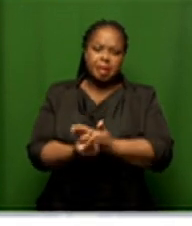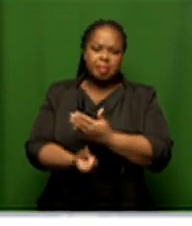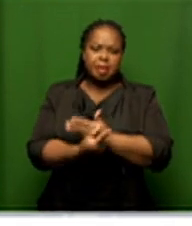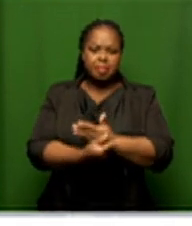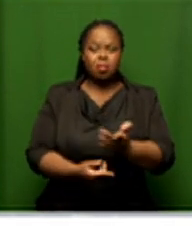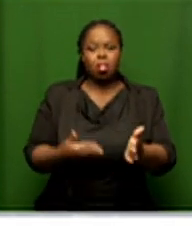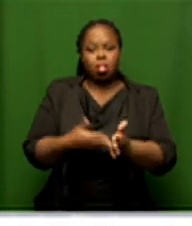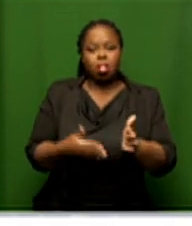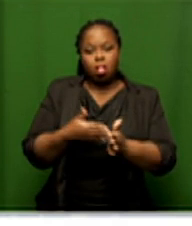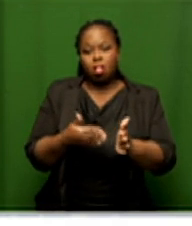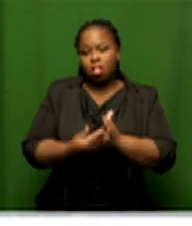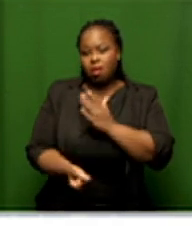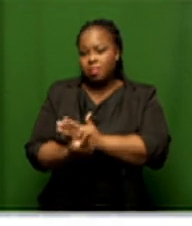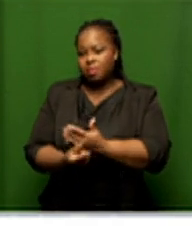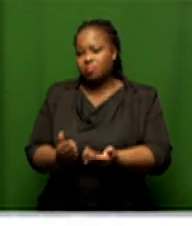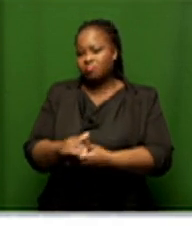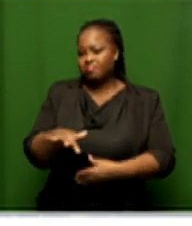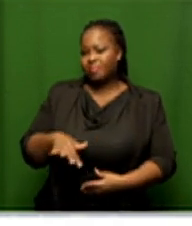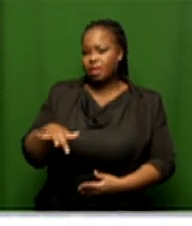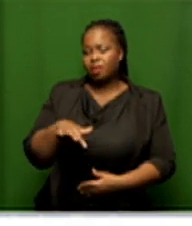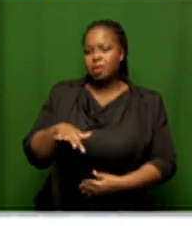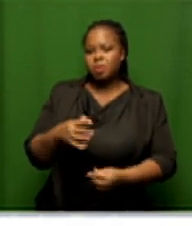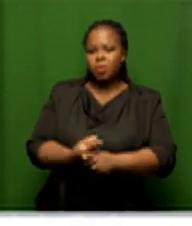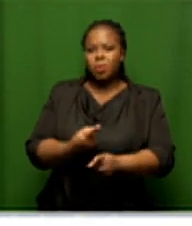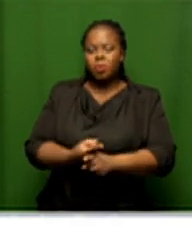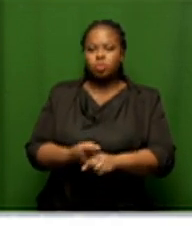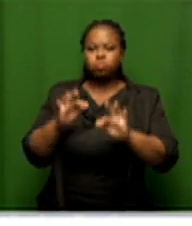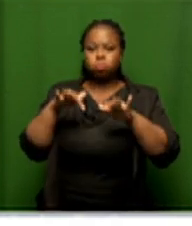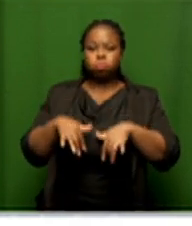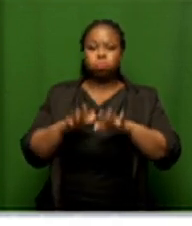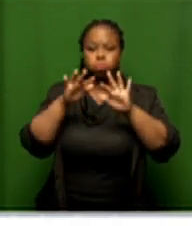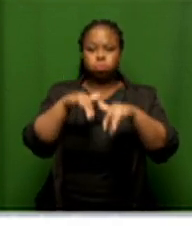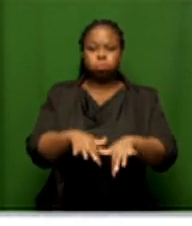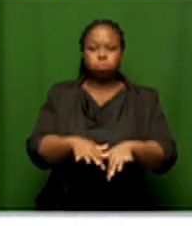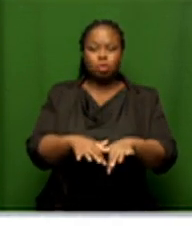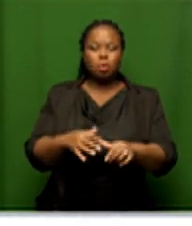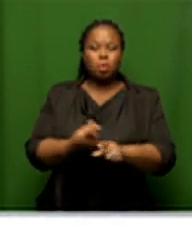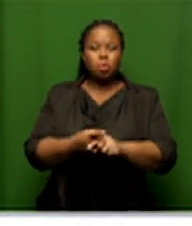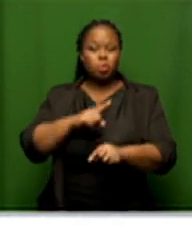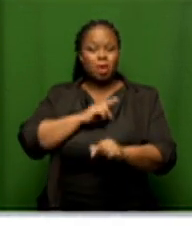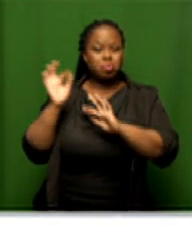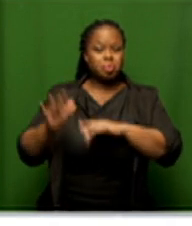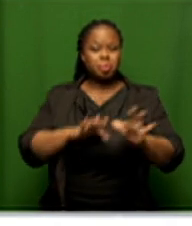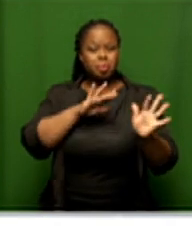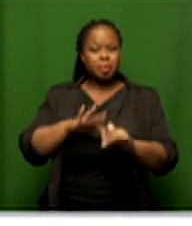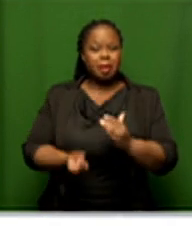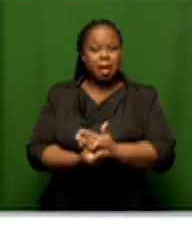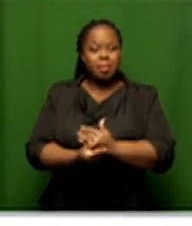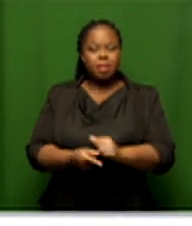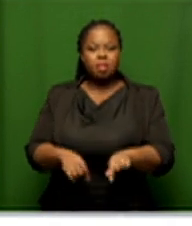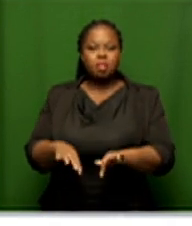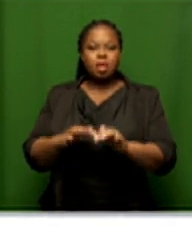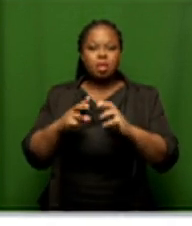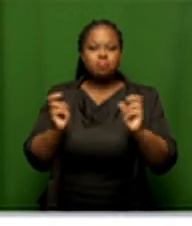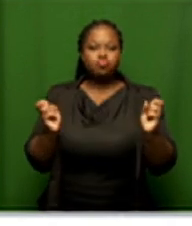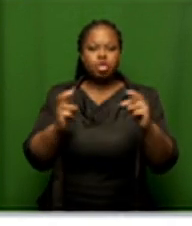of access, where in some areas the bridges were washed away after the floods that hit the province of